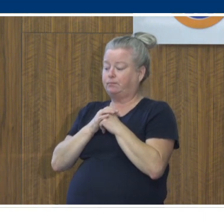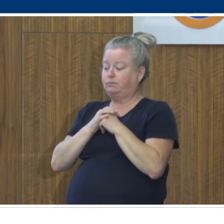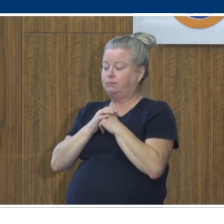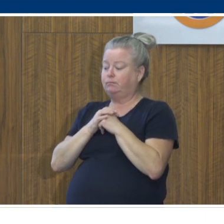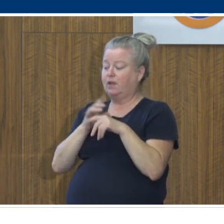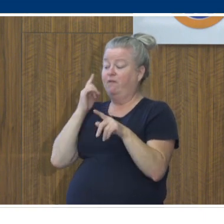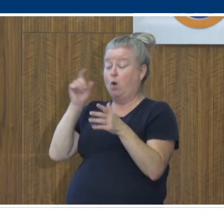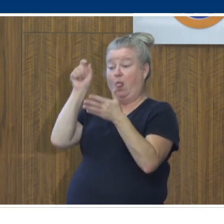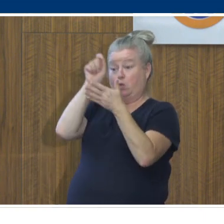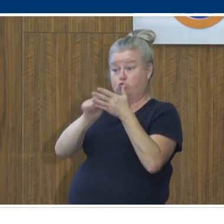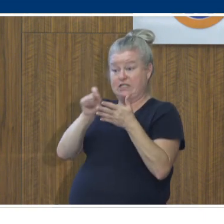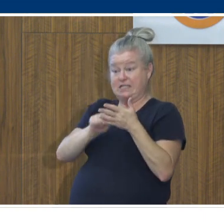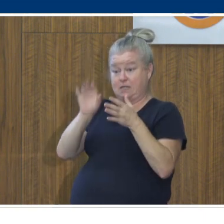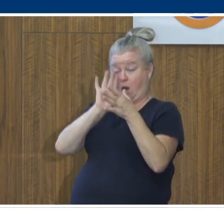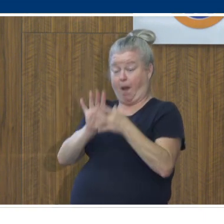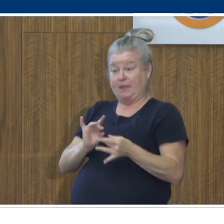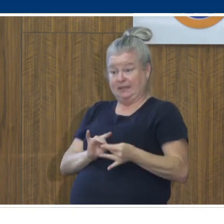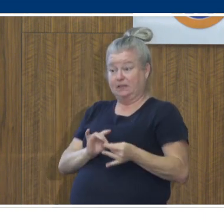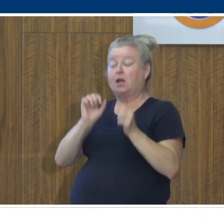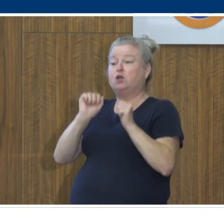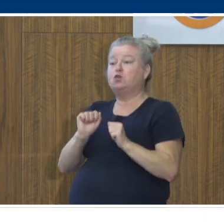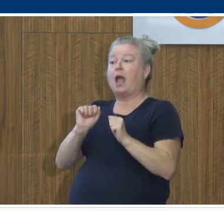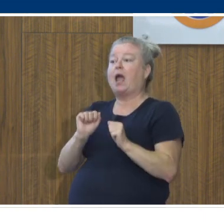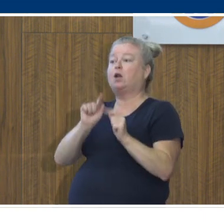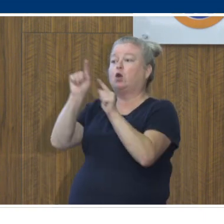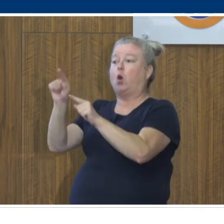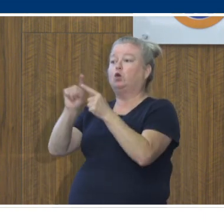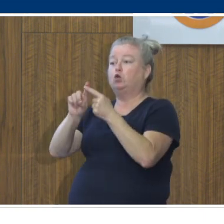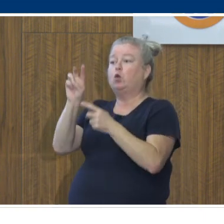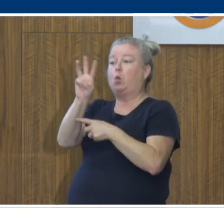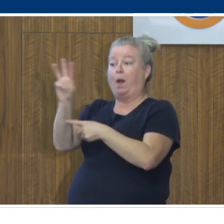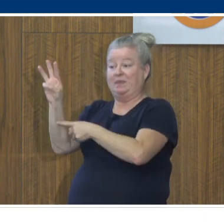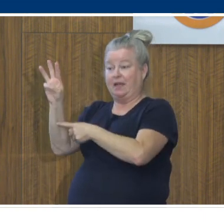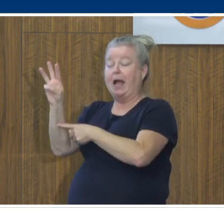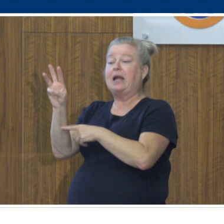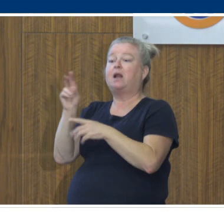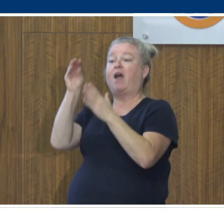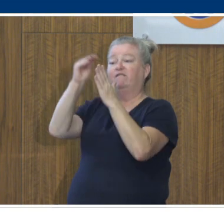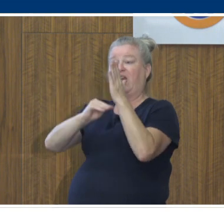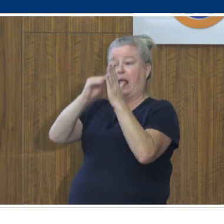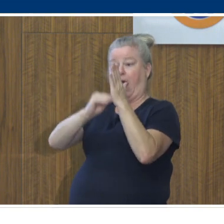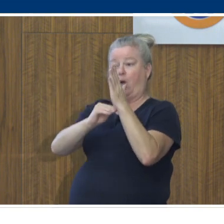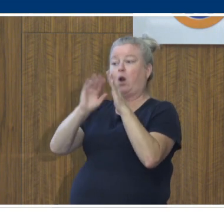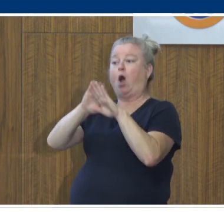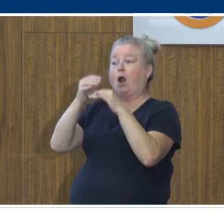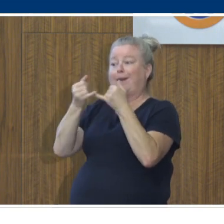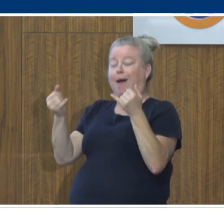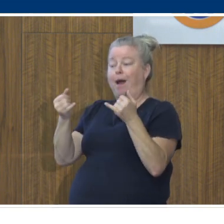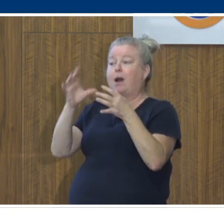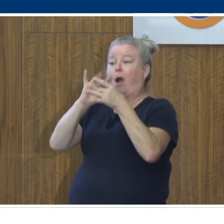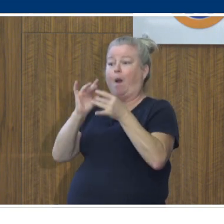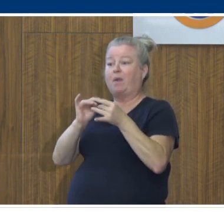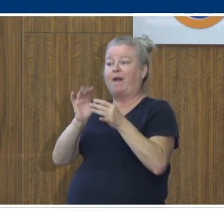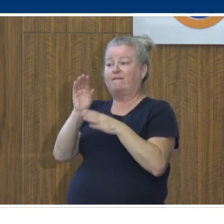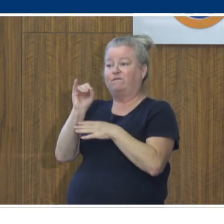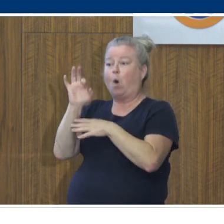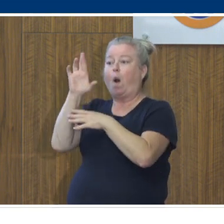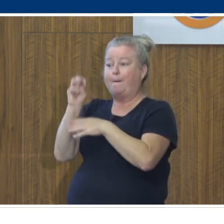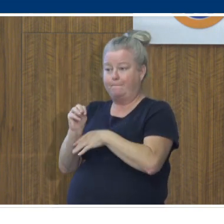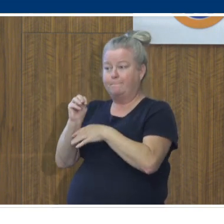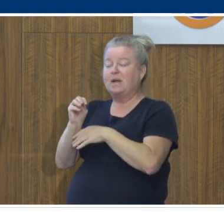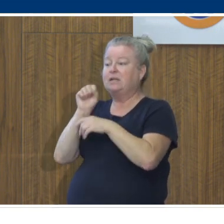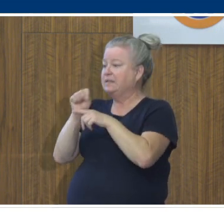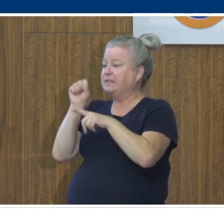Again, for written comments, you can go to the county's redistricting website and fill out the online comment form and submit comments at any